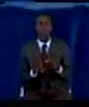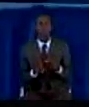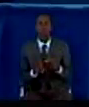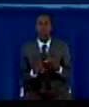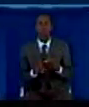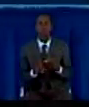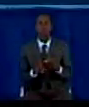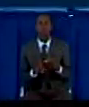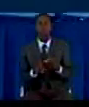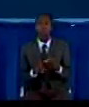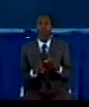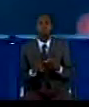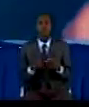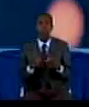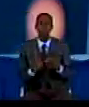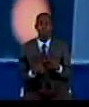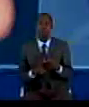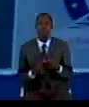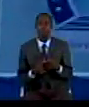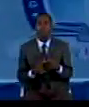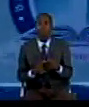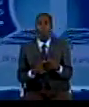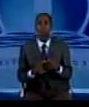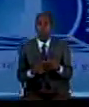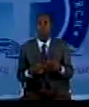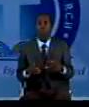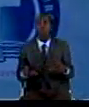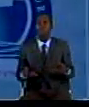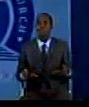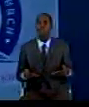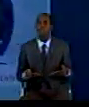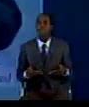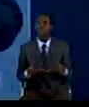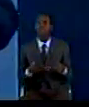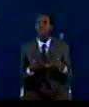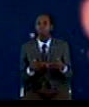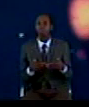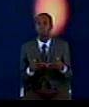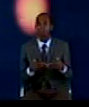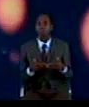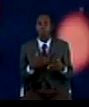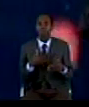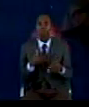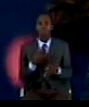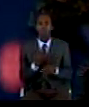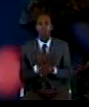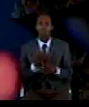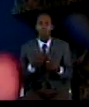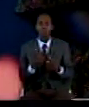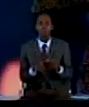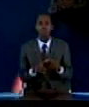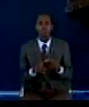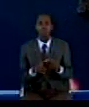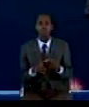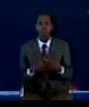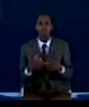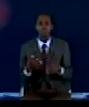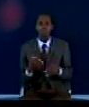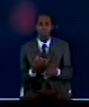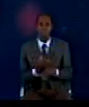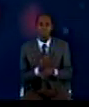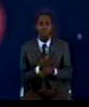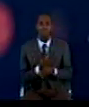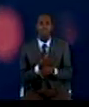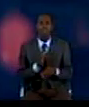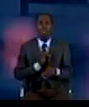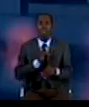at least introduce my staff and my children. And I think I just want to take this opportunity to do that. I'm not the